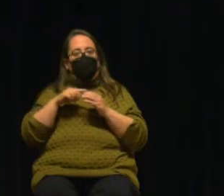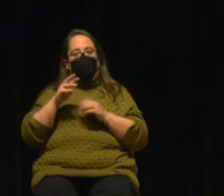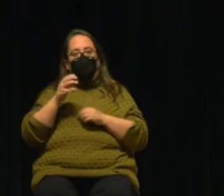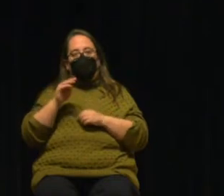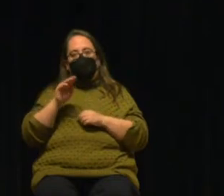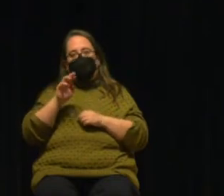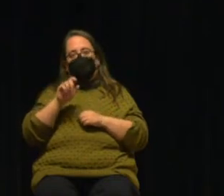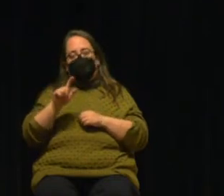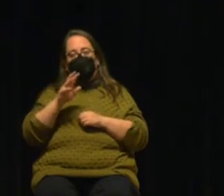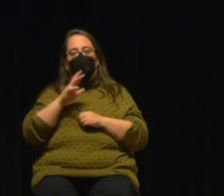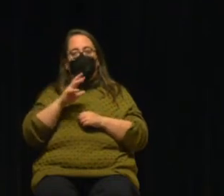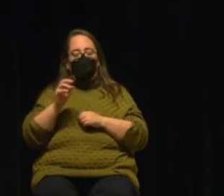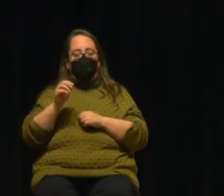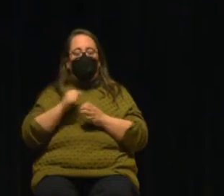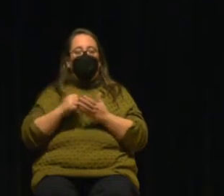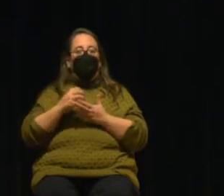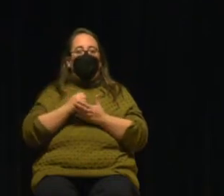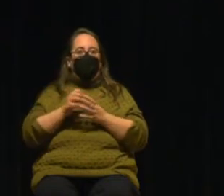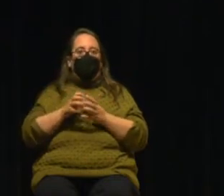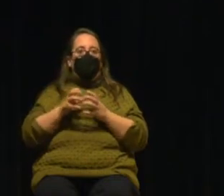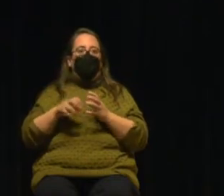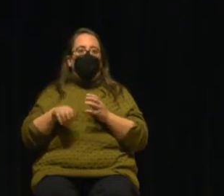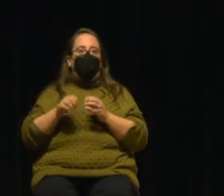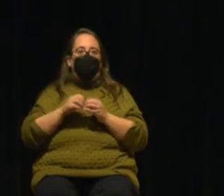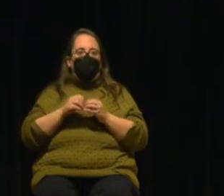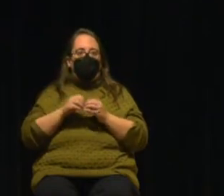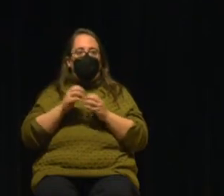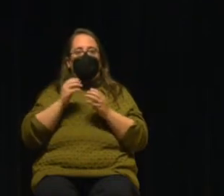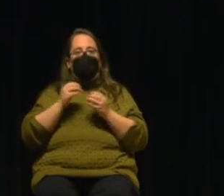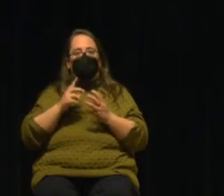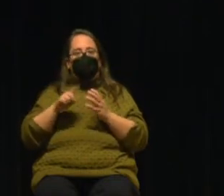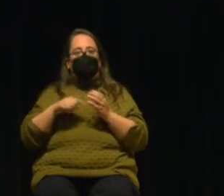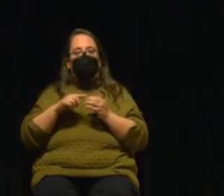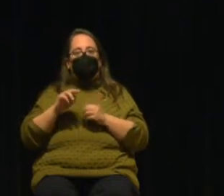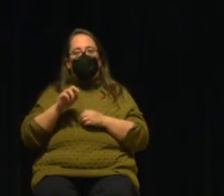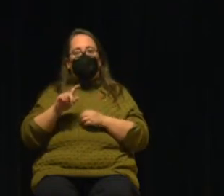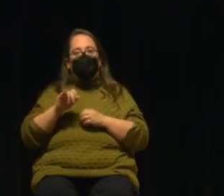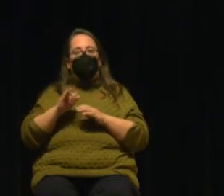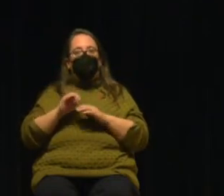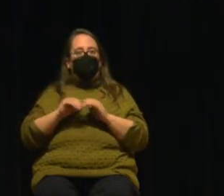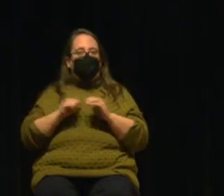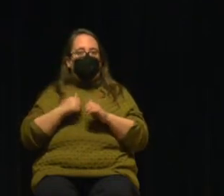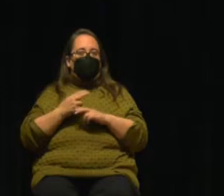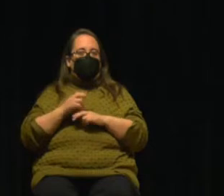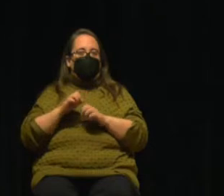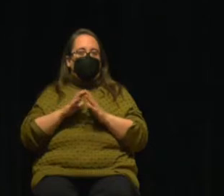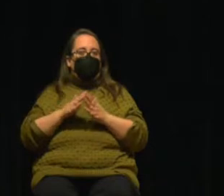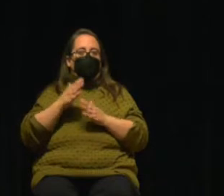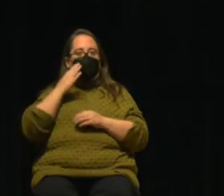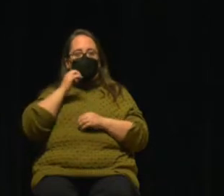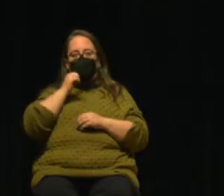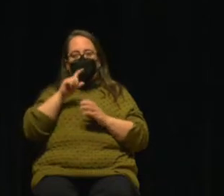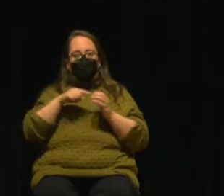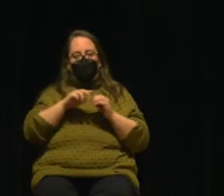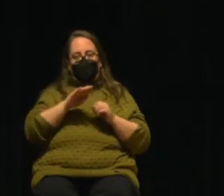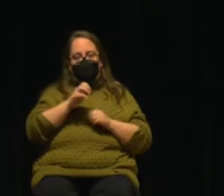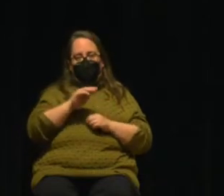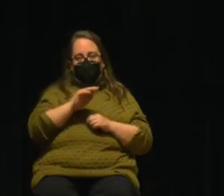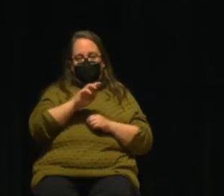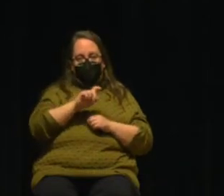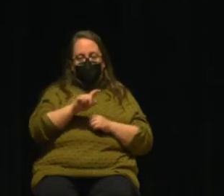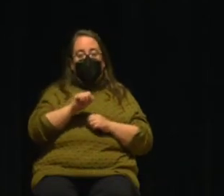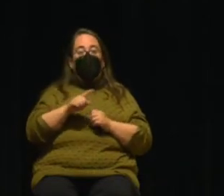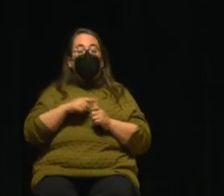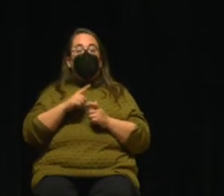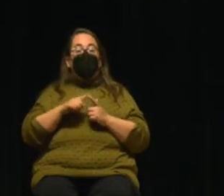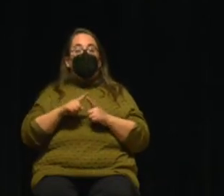And I ended up collecting way more information about Still than I could use in that book because it wasn't a book about William Still. And so when